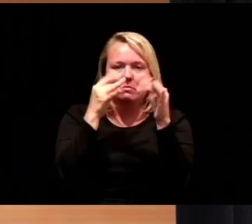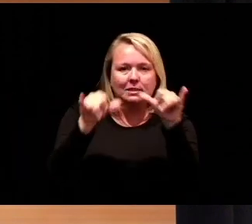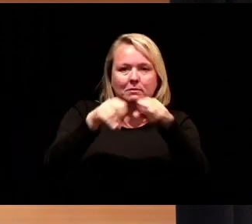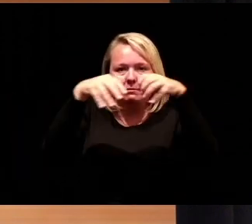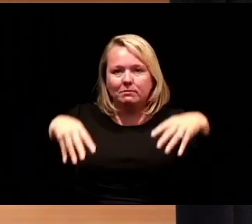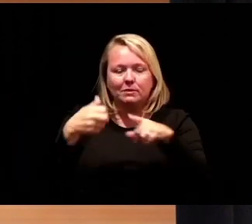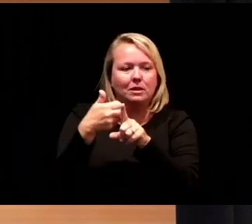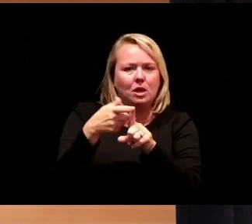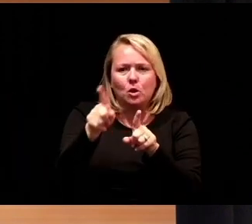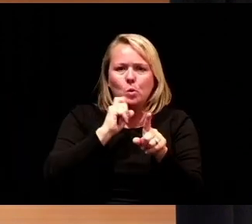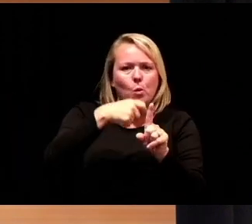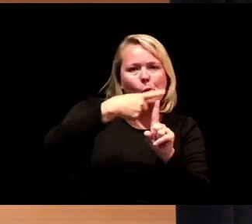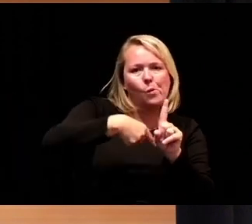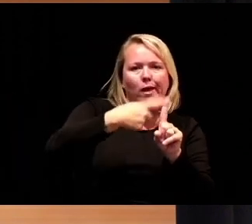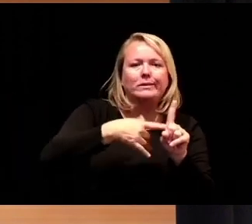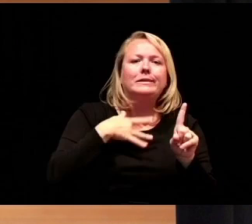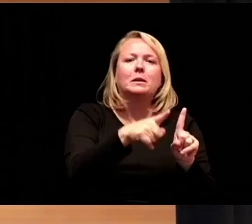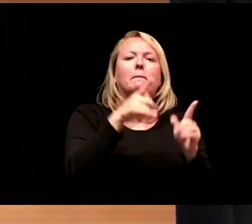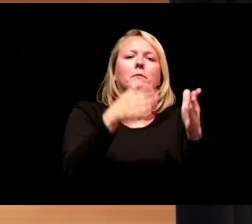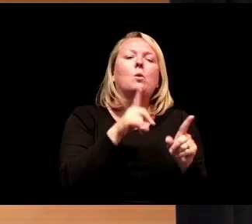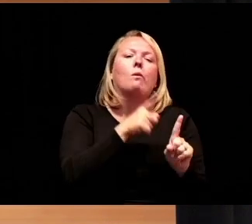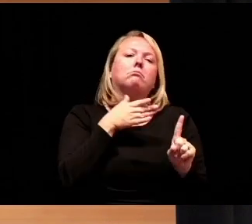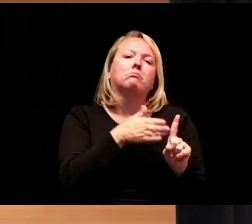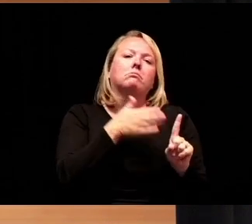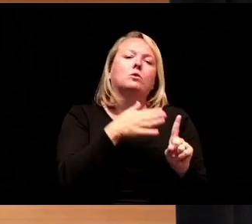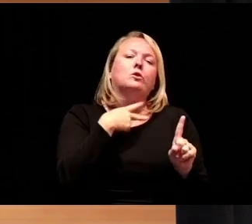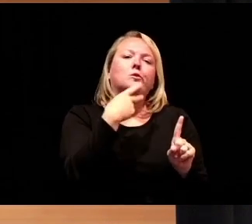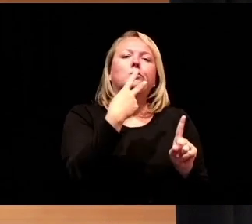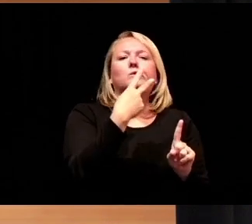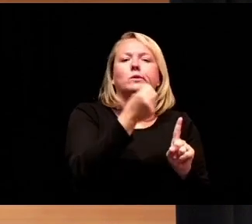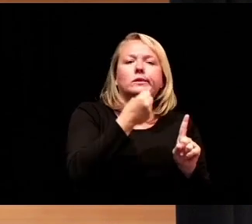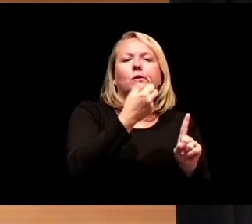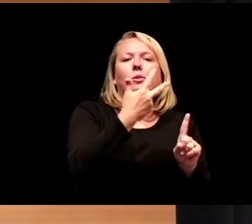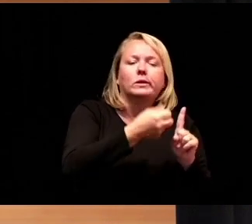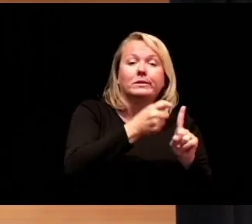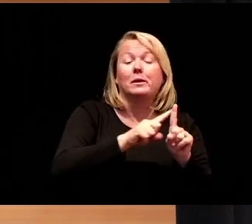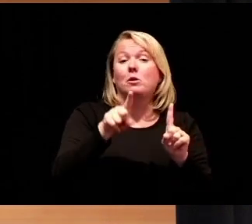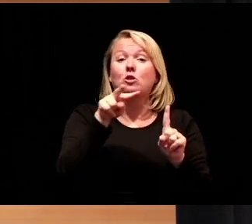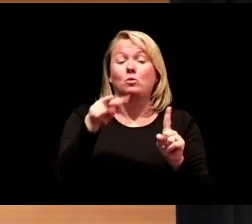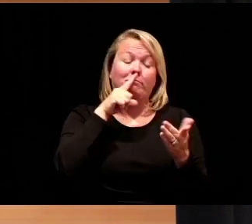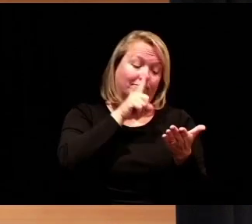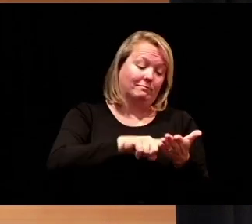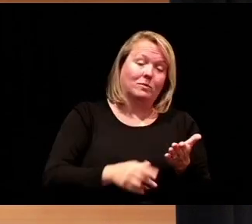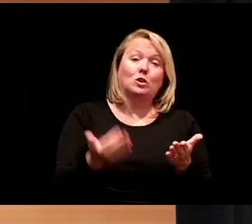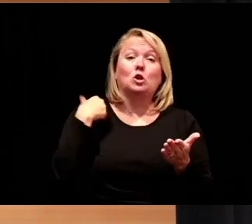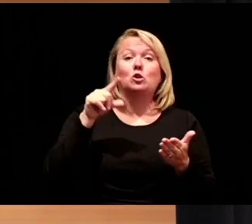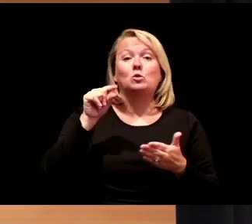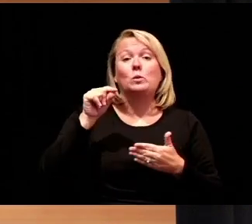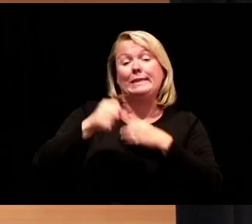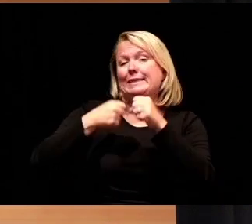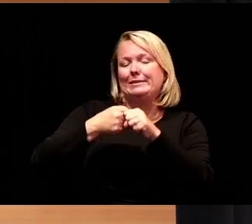to win these cases. I would say that disparate impact is best used in kind